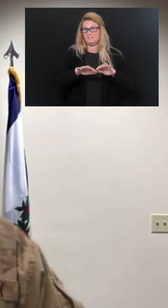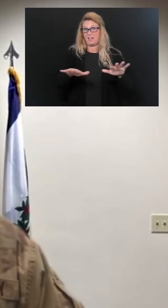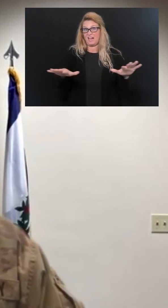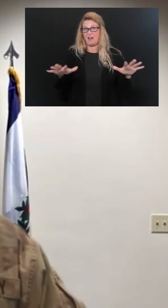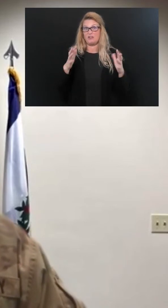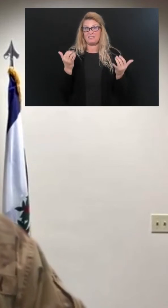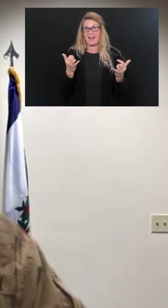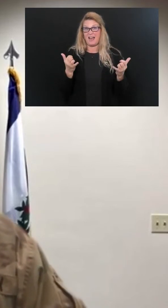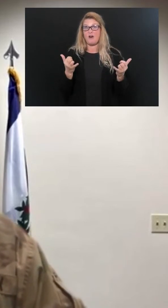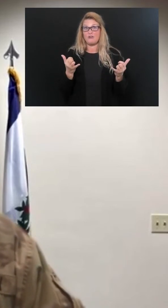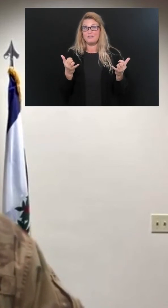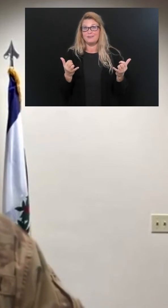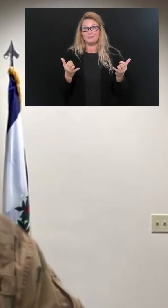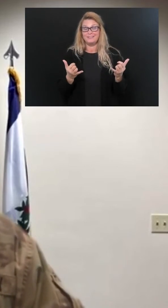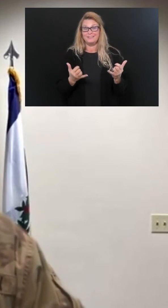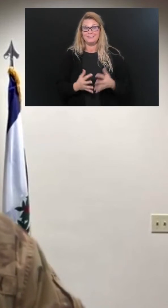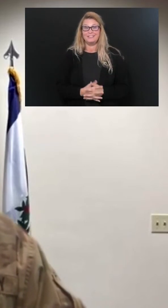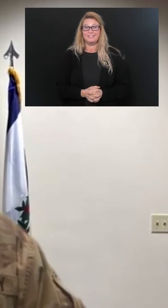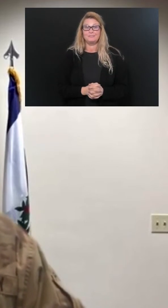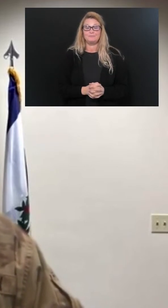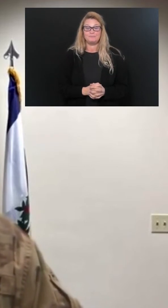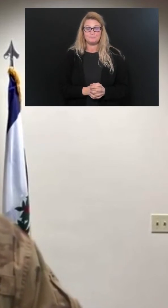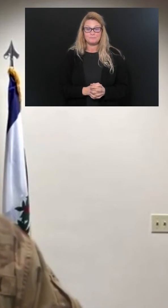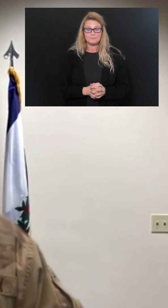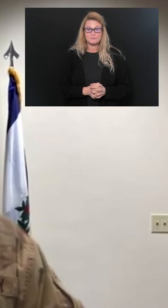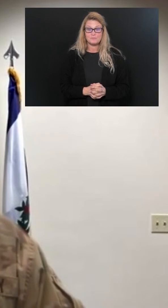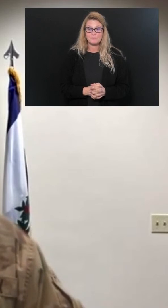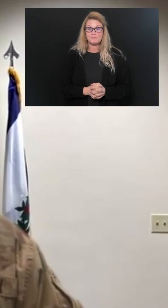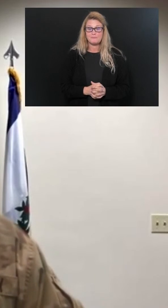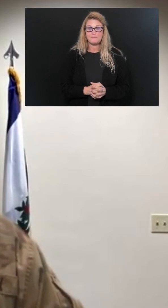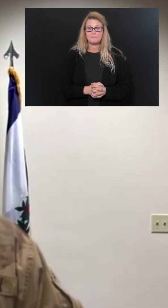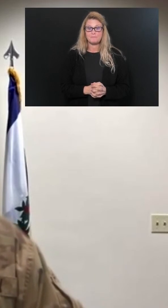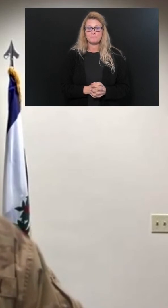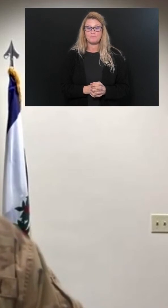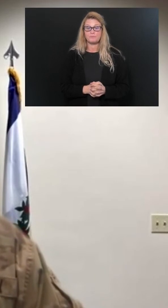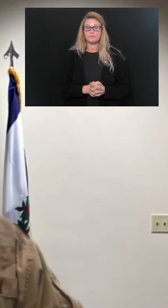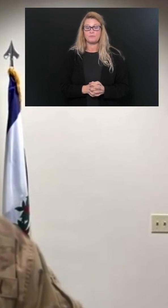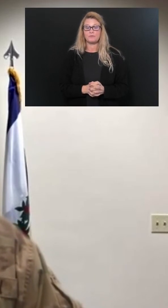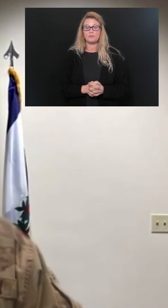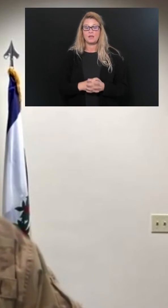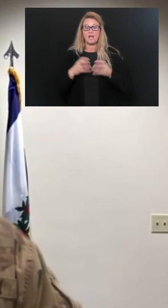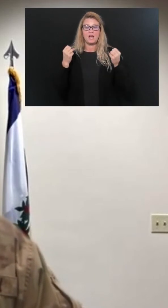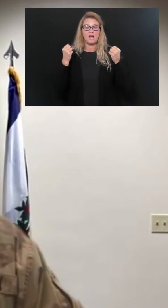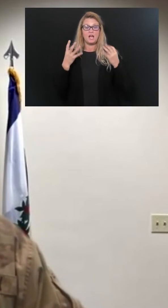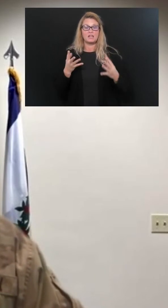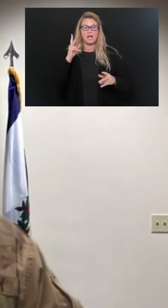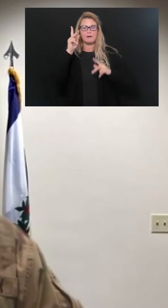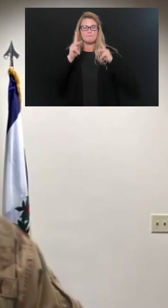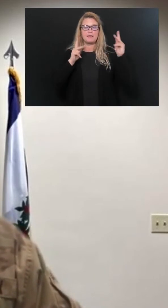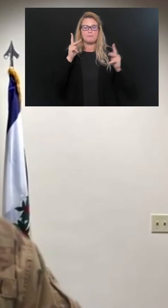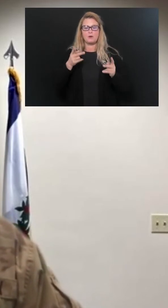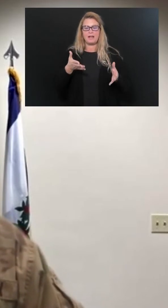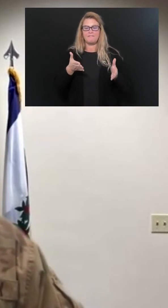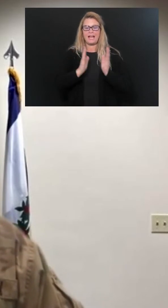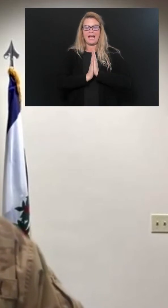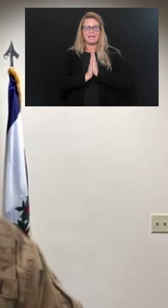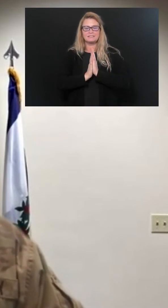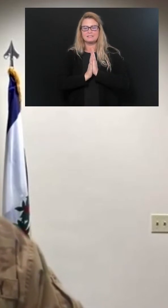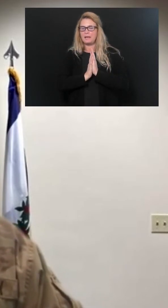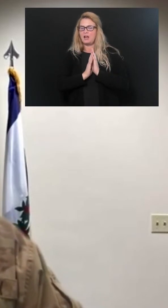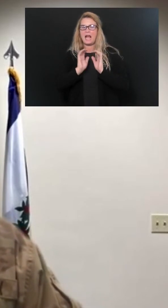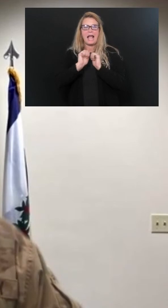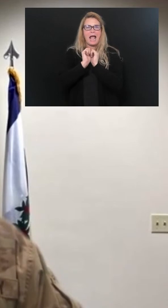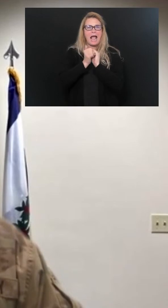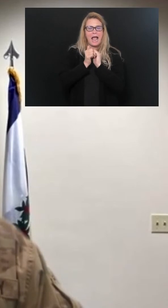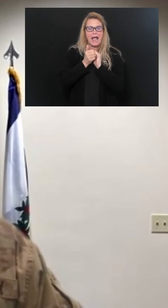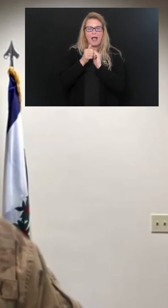right now. Number of people have asked about the integrity of the system and how this works. And Jordan, I